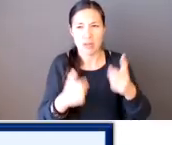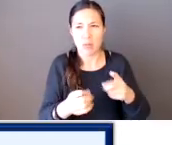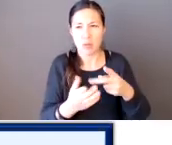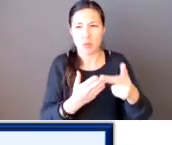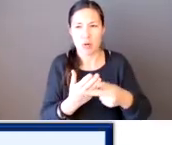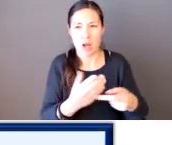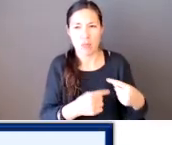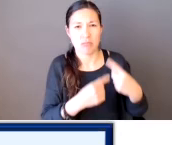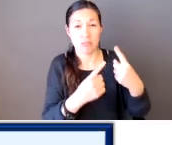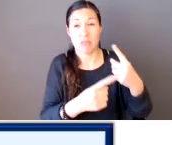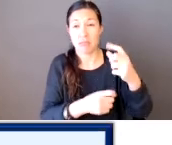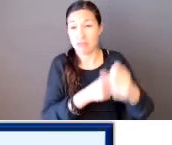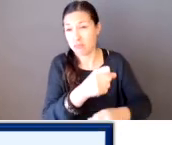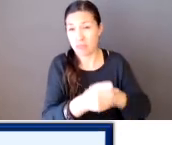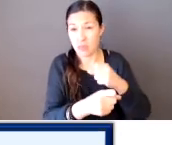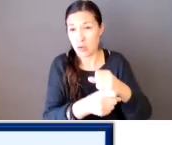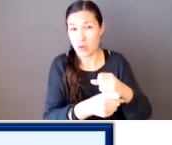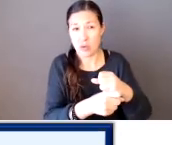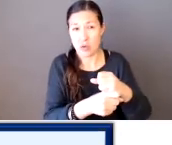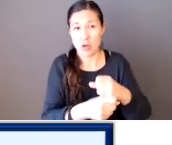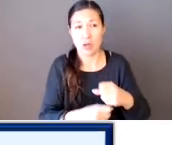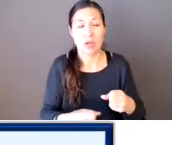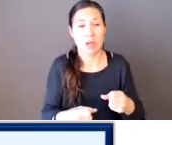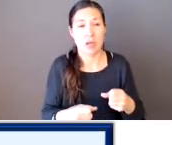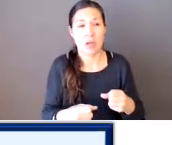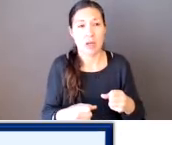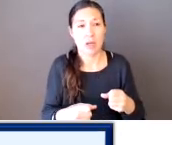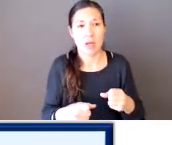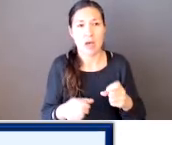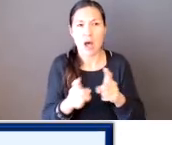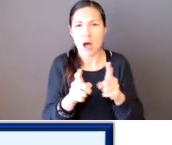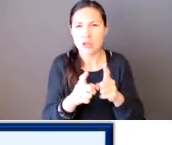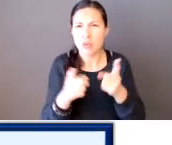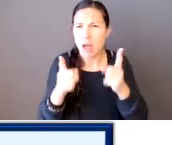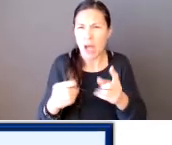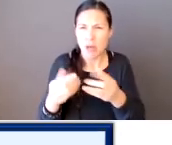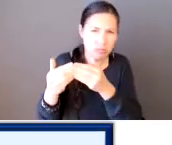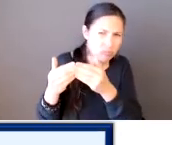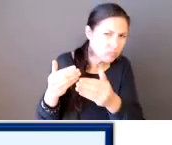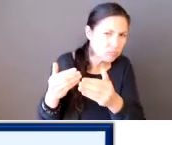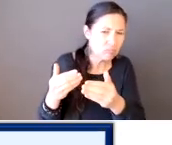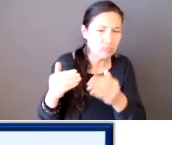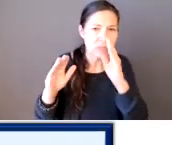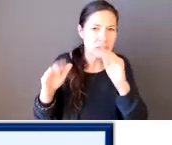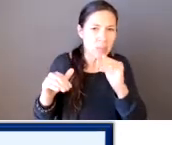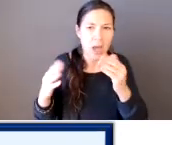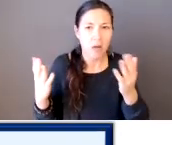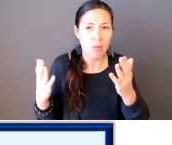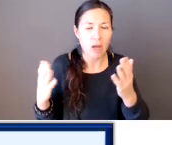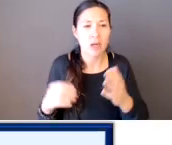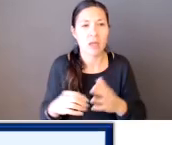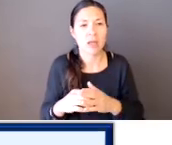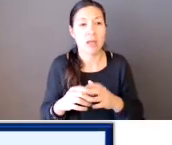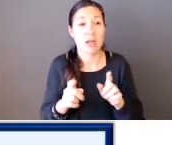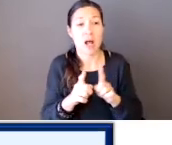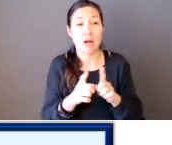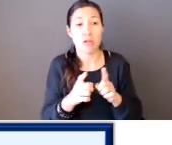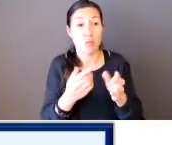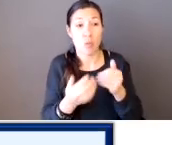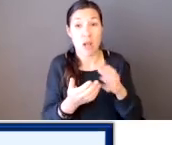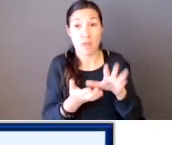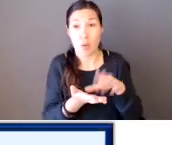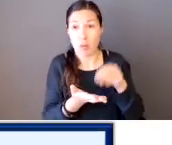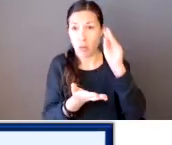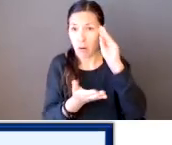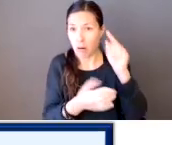what we did initially, kind of how we see our program moving forward, and really what we've learned that we can